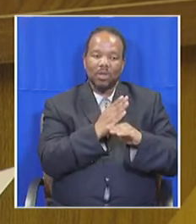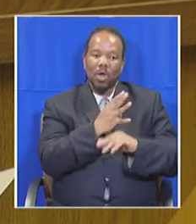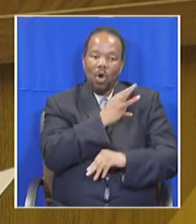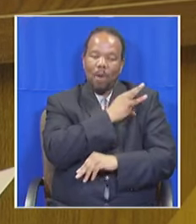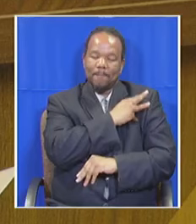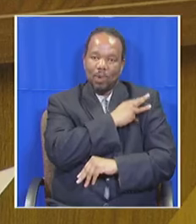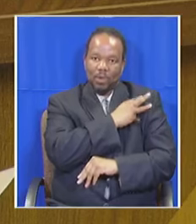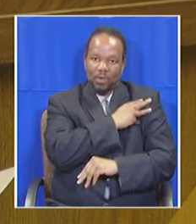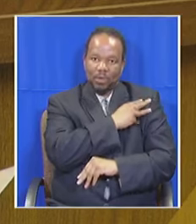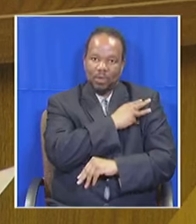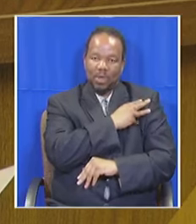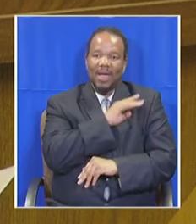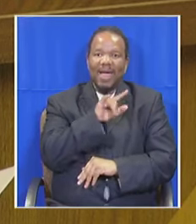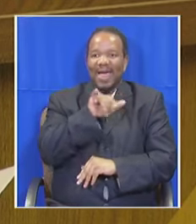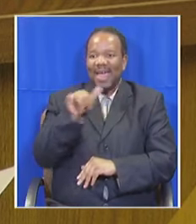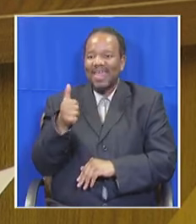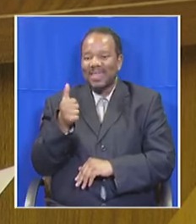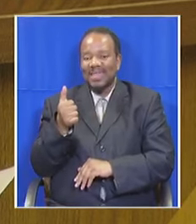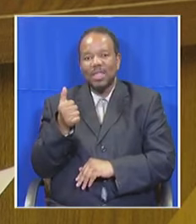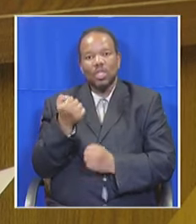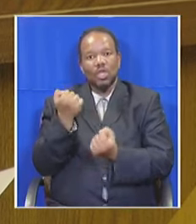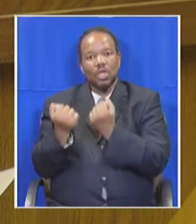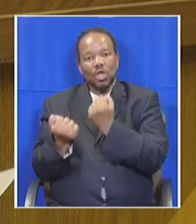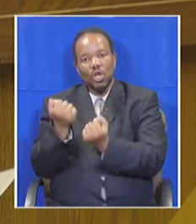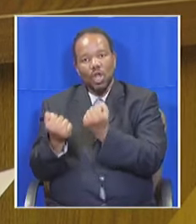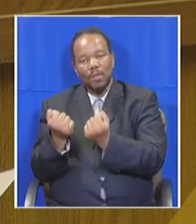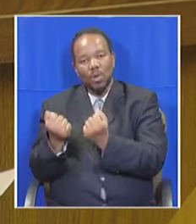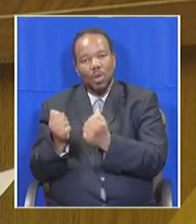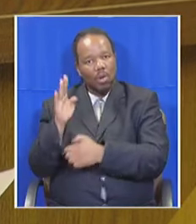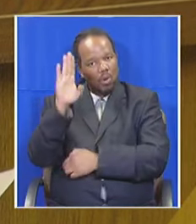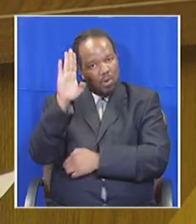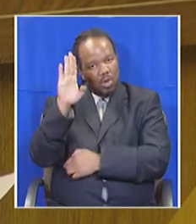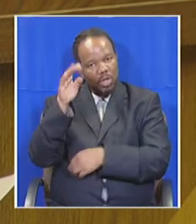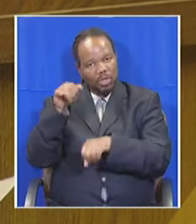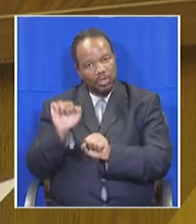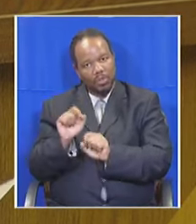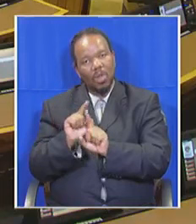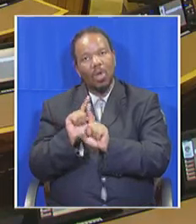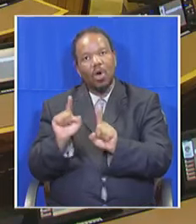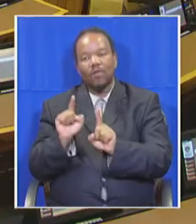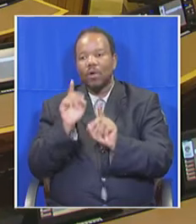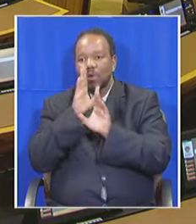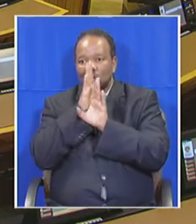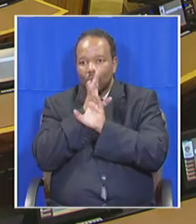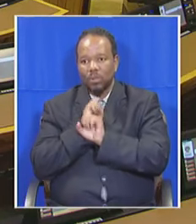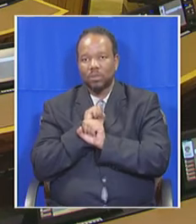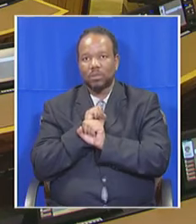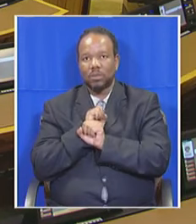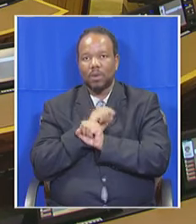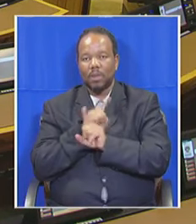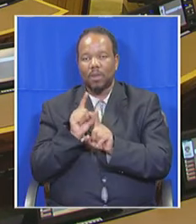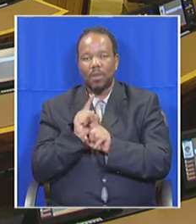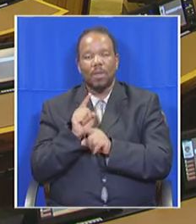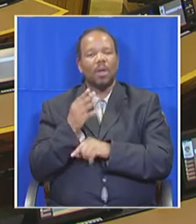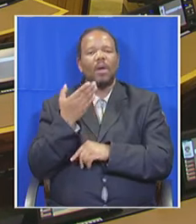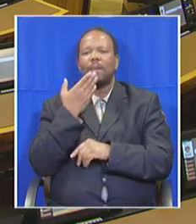to any civil claim for the alleged point breach of order, Chairperson, of a duty of confidentiality. Yes. Sorry, Honourable Member, please take can you